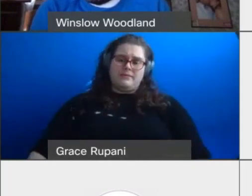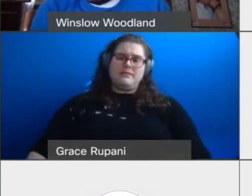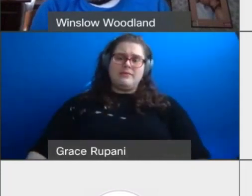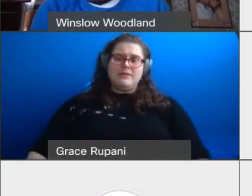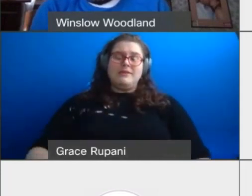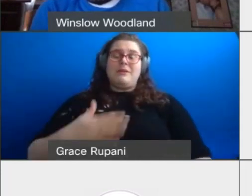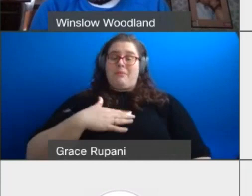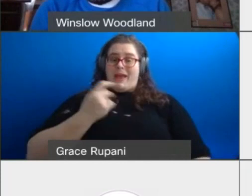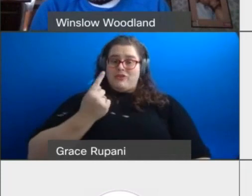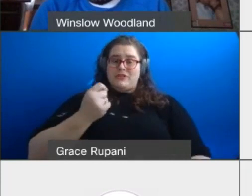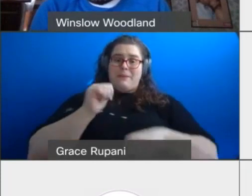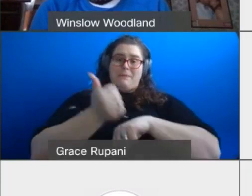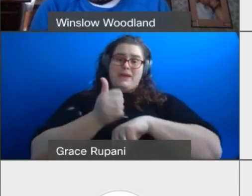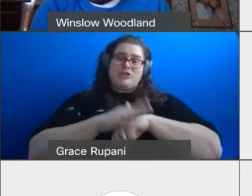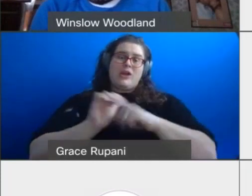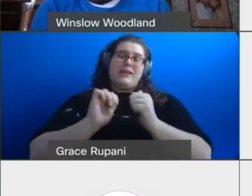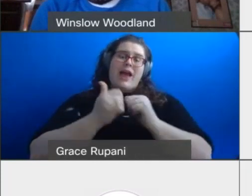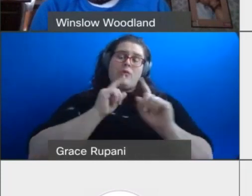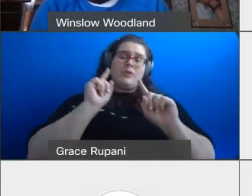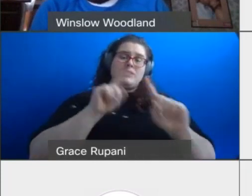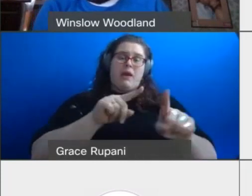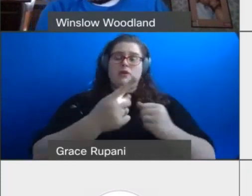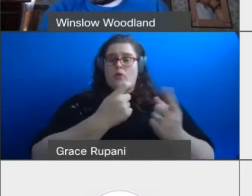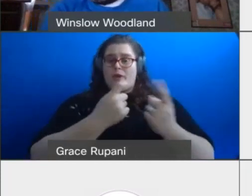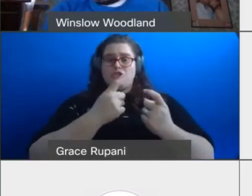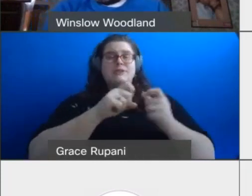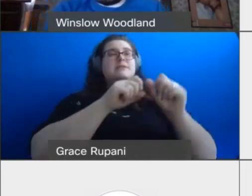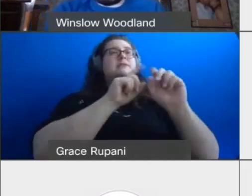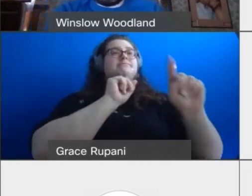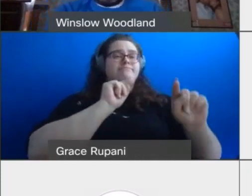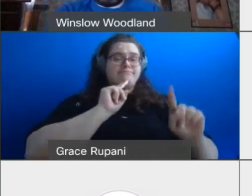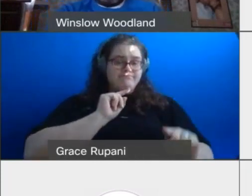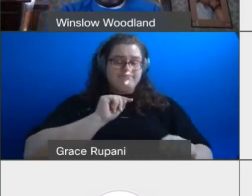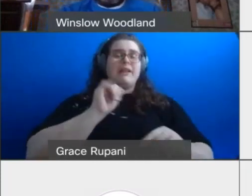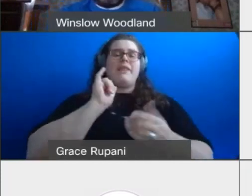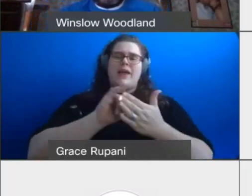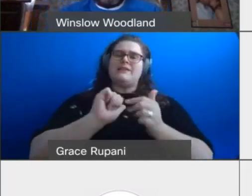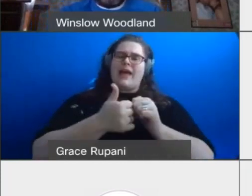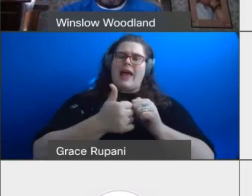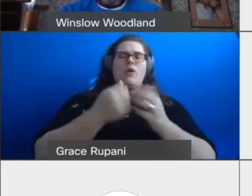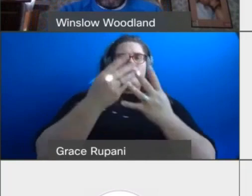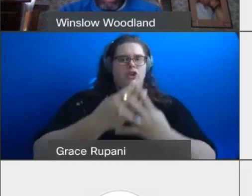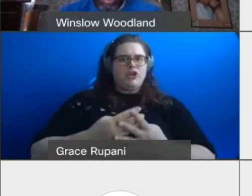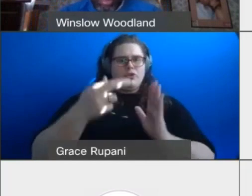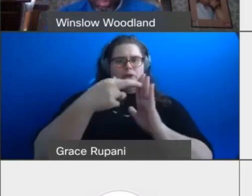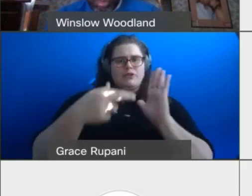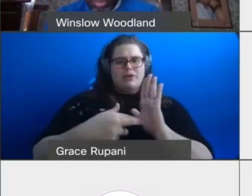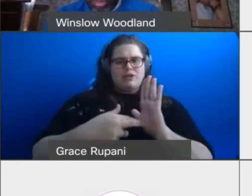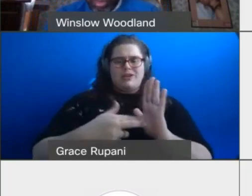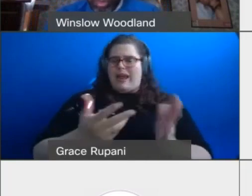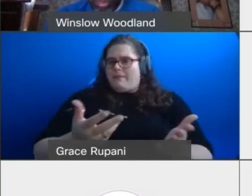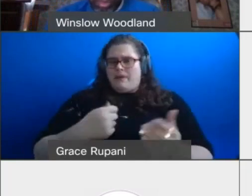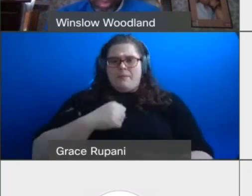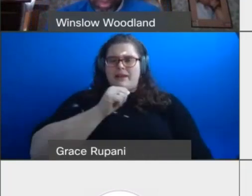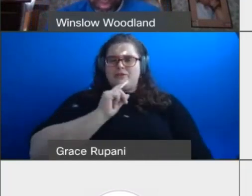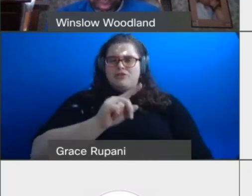questions, that's what will happen with the registration. And correct me if I'm wrong, Karen. I mean, I don't think that if someone doesn't live